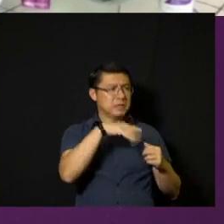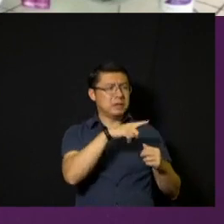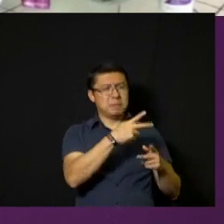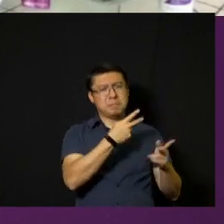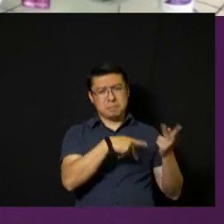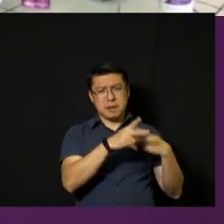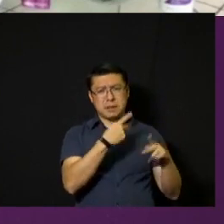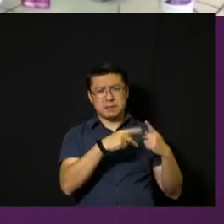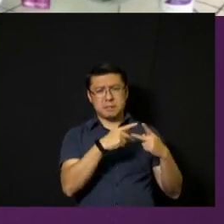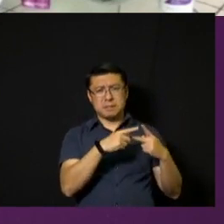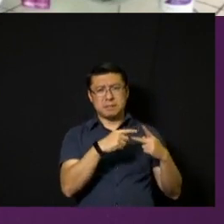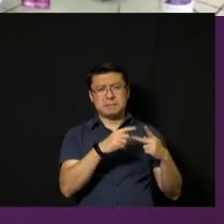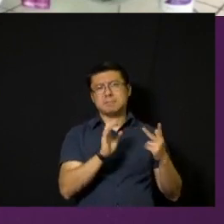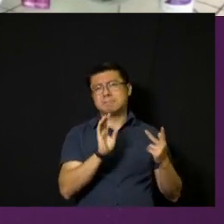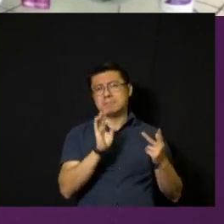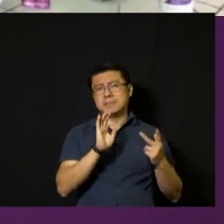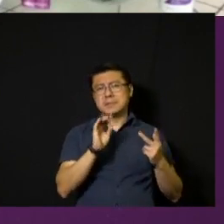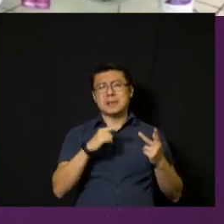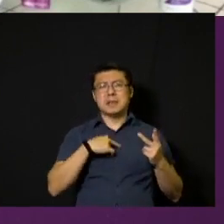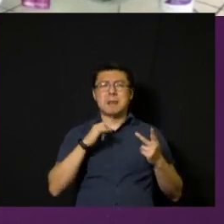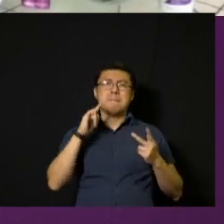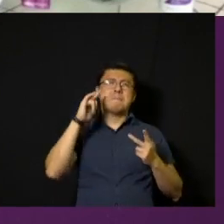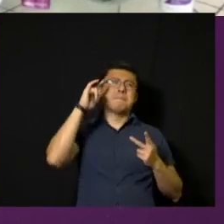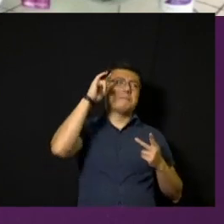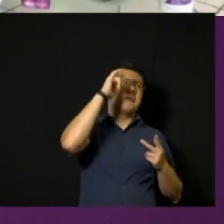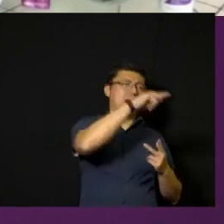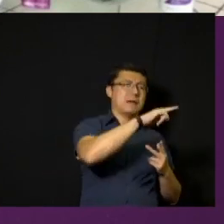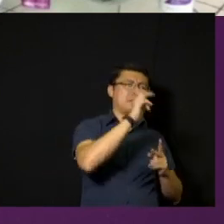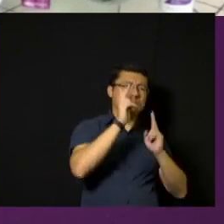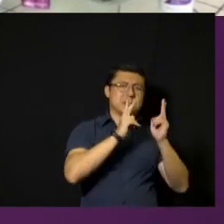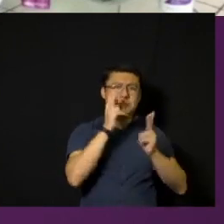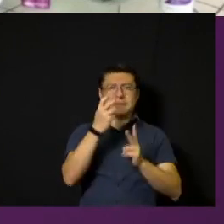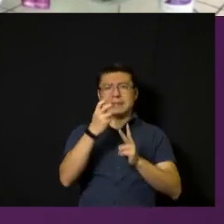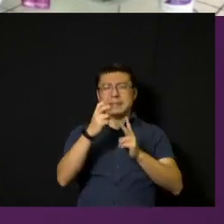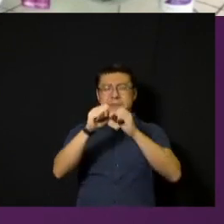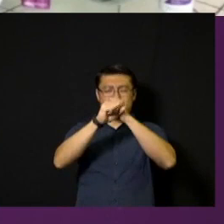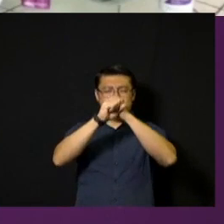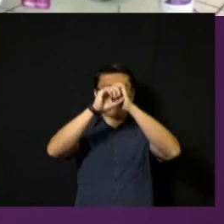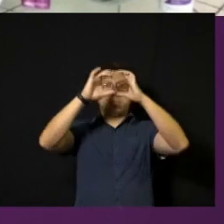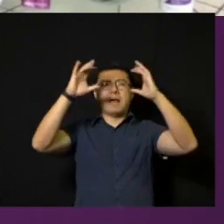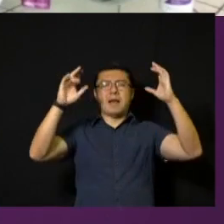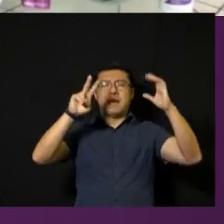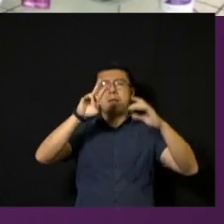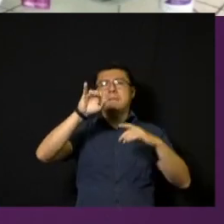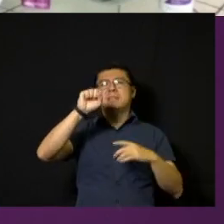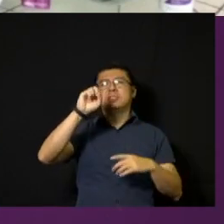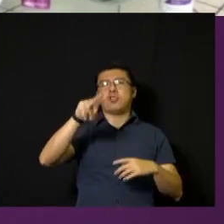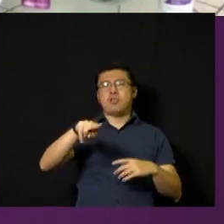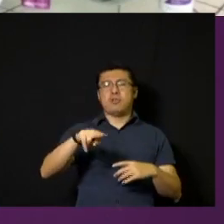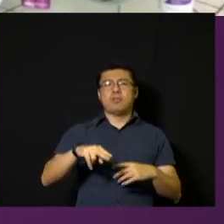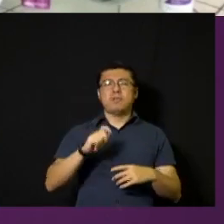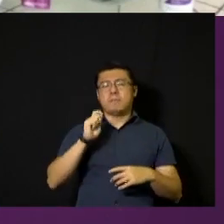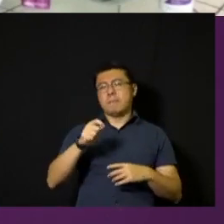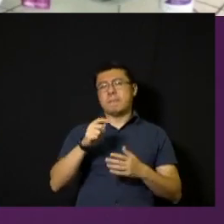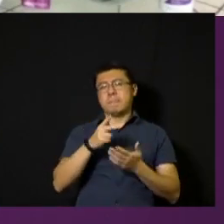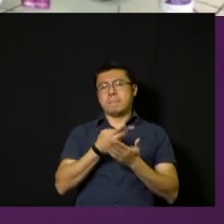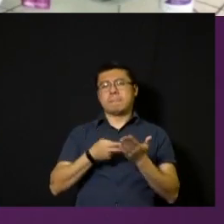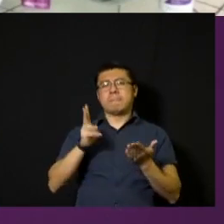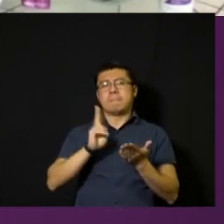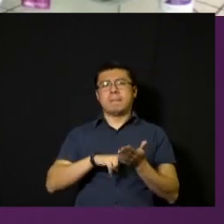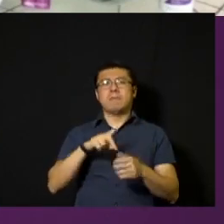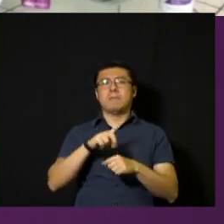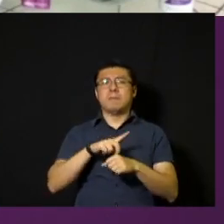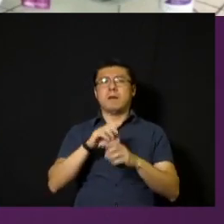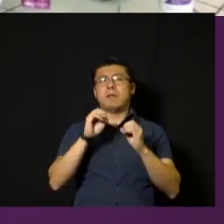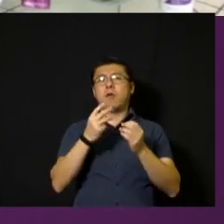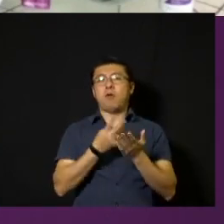across the street from the big man. Let me take my private jet. That's my vision today, because if you have double